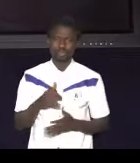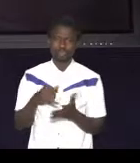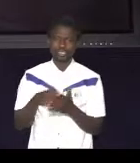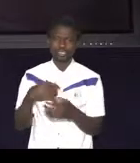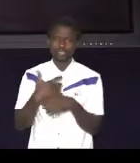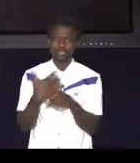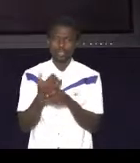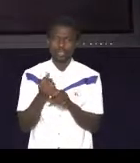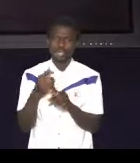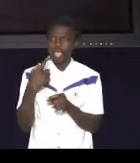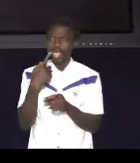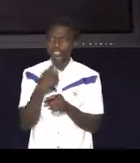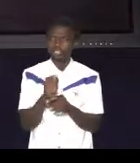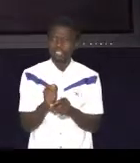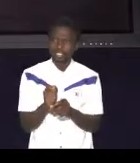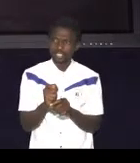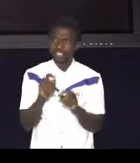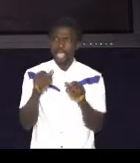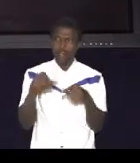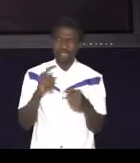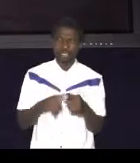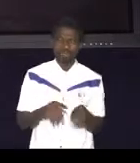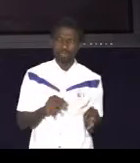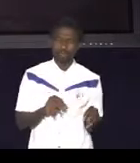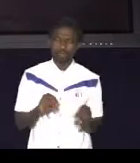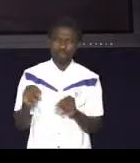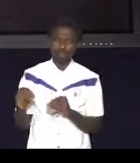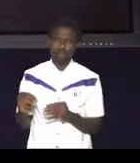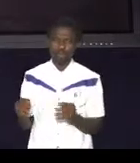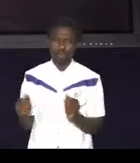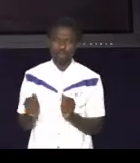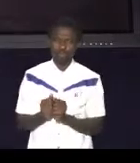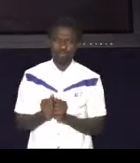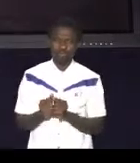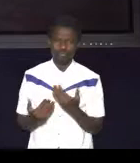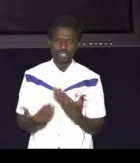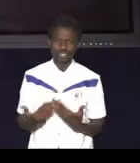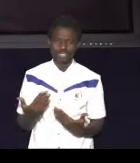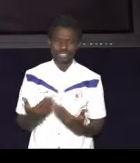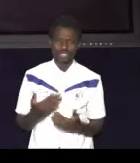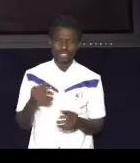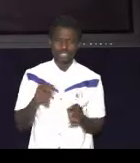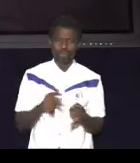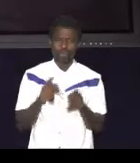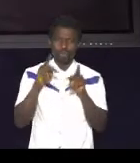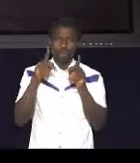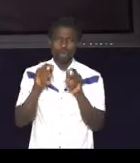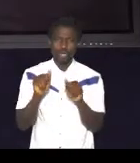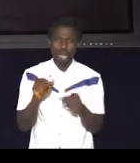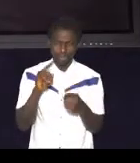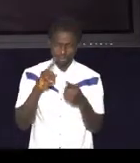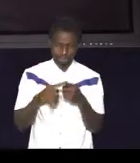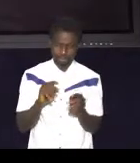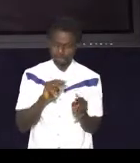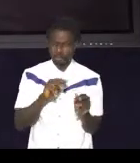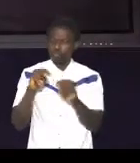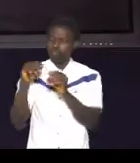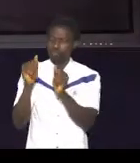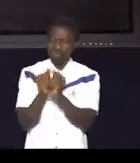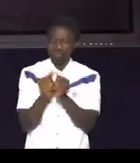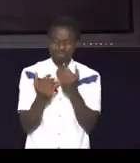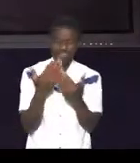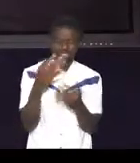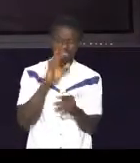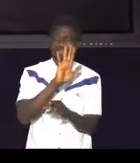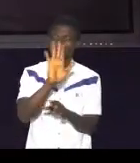ease. When you are physically fit, it promotes the ability to move with ease.